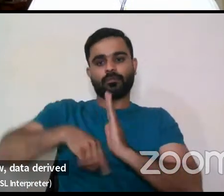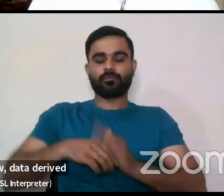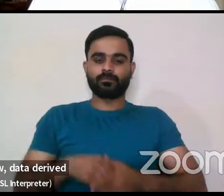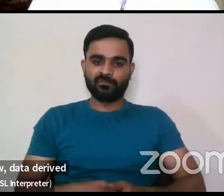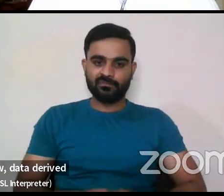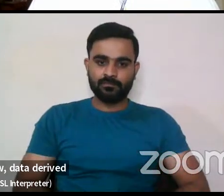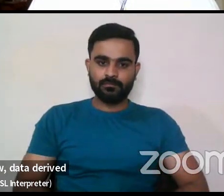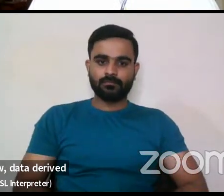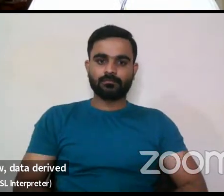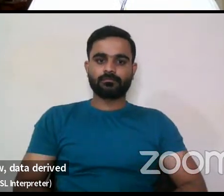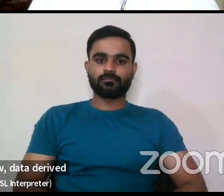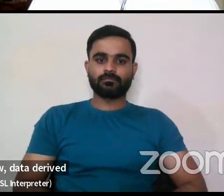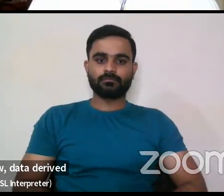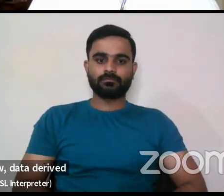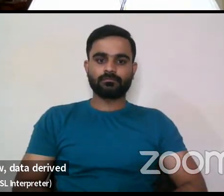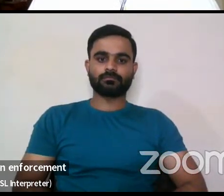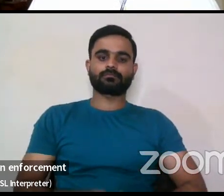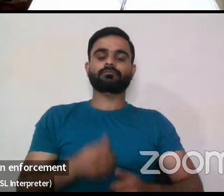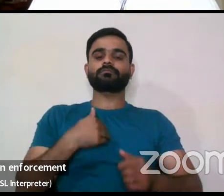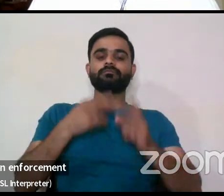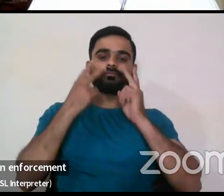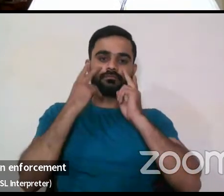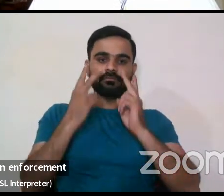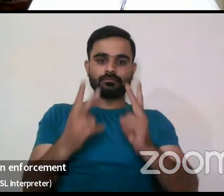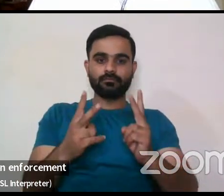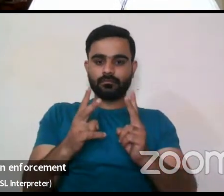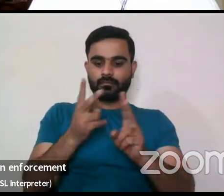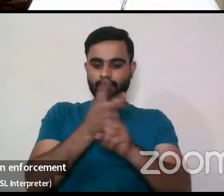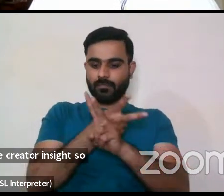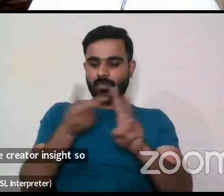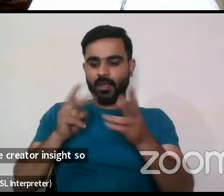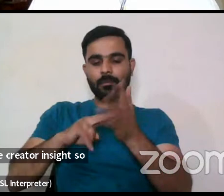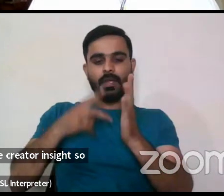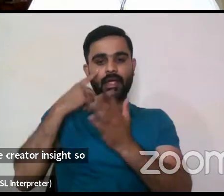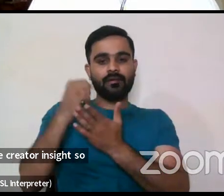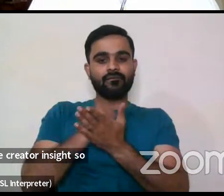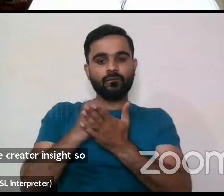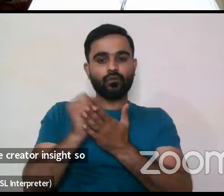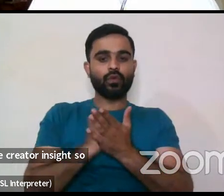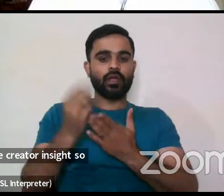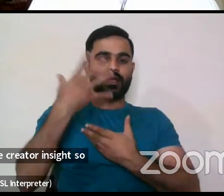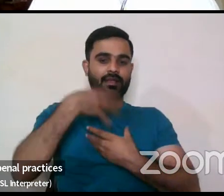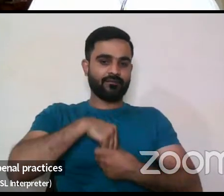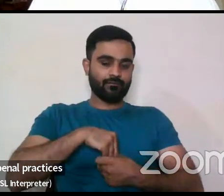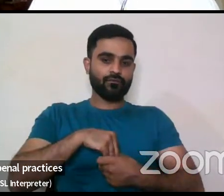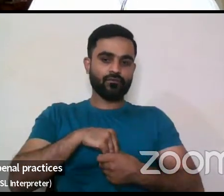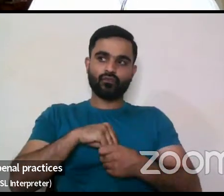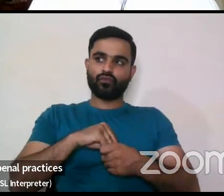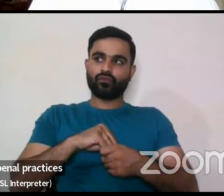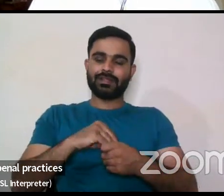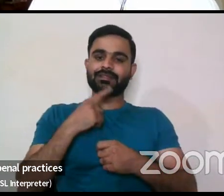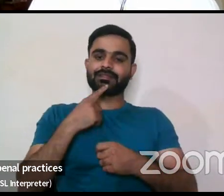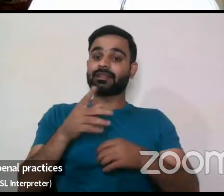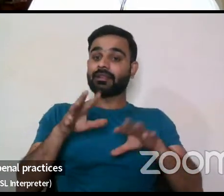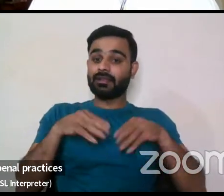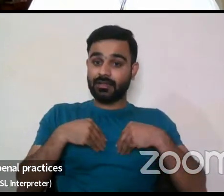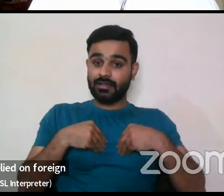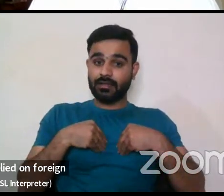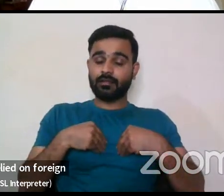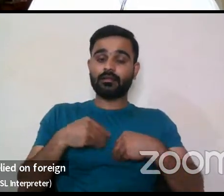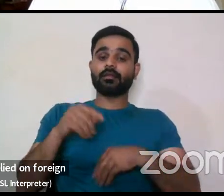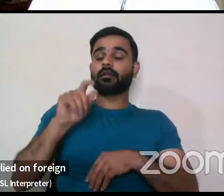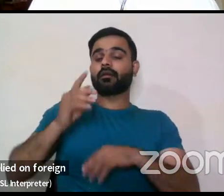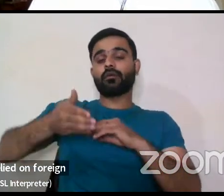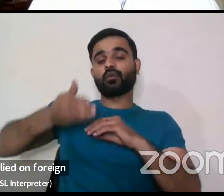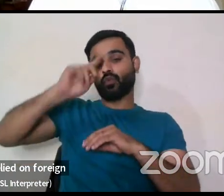So I'm looking at, what kind of penal practices they've adopted, whether they've relied on foreign precedent,